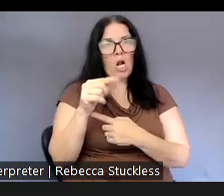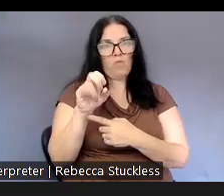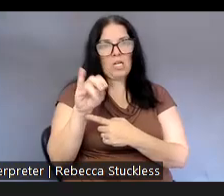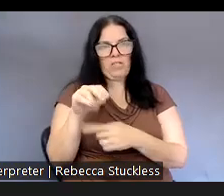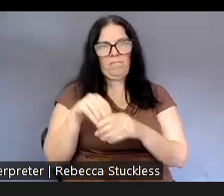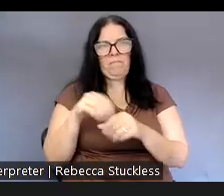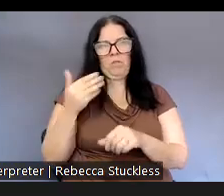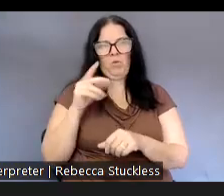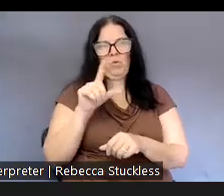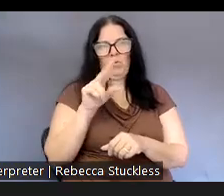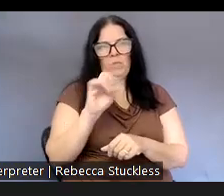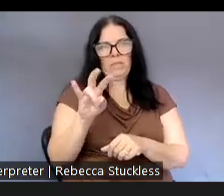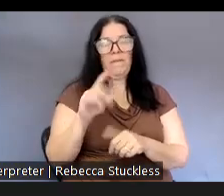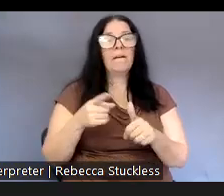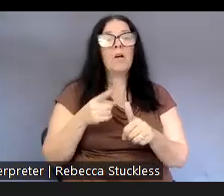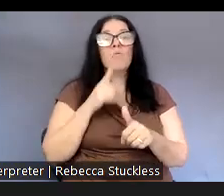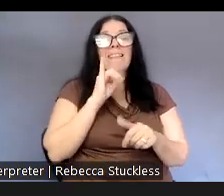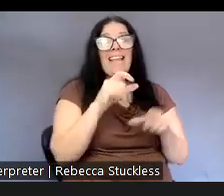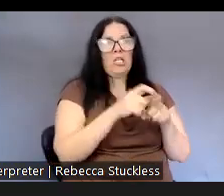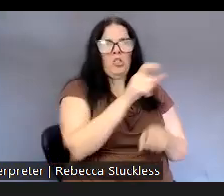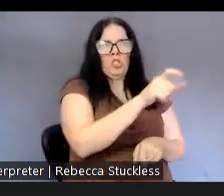term was actually coined much earlier.